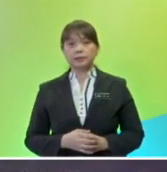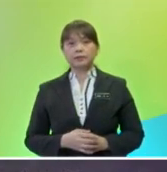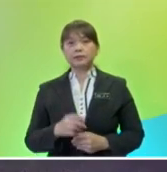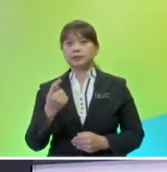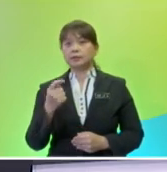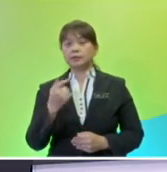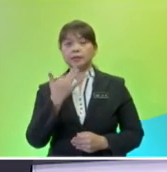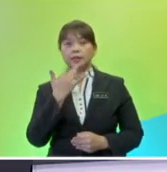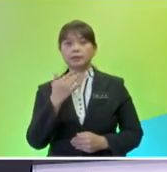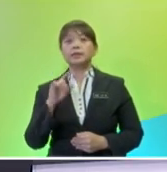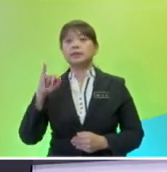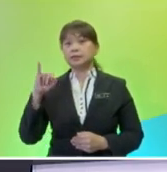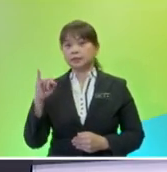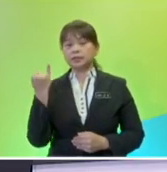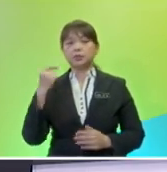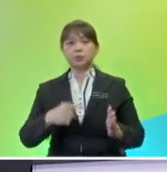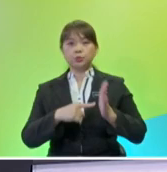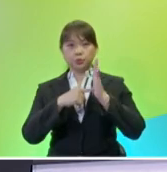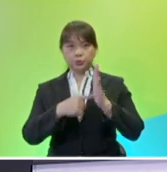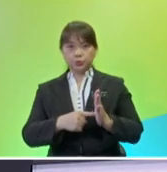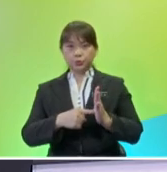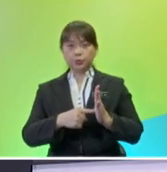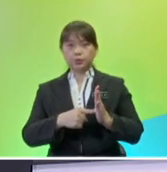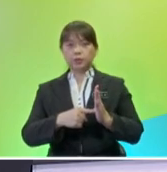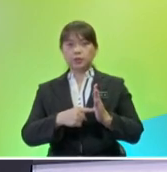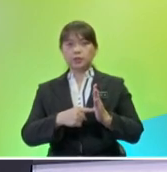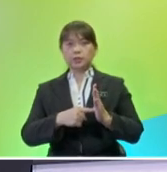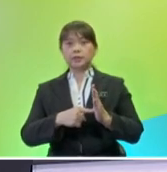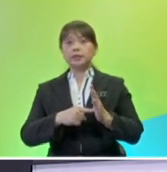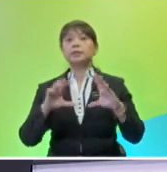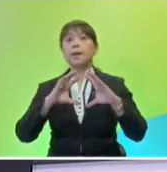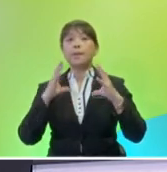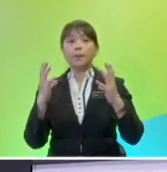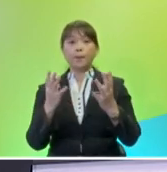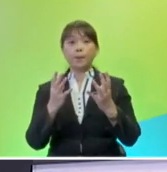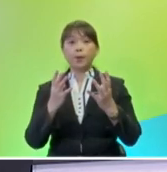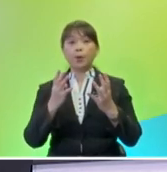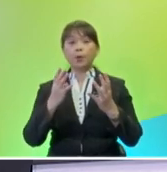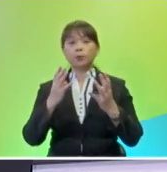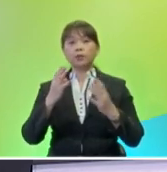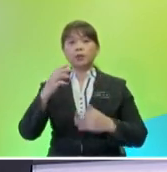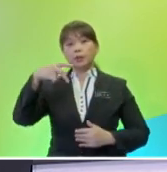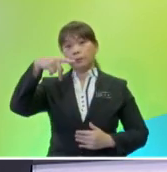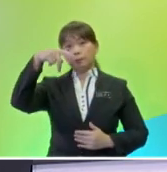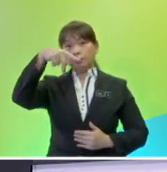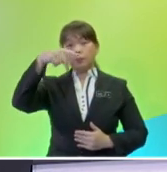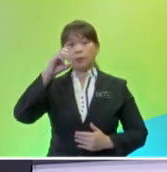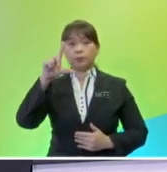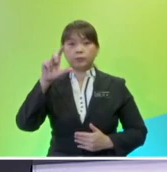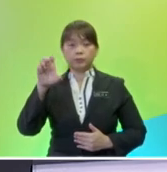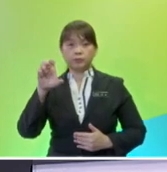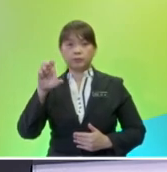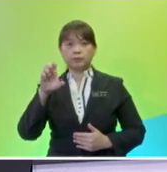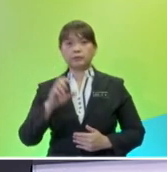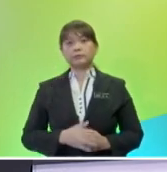actually. They're just to show the poles of the magnets. The poles. So we are going to learn about that a little while. Let's